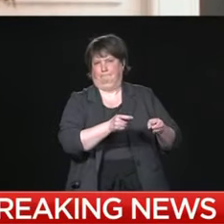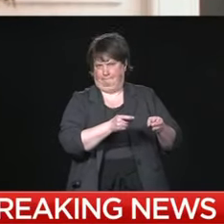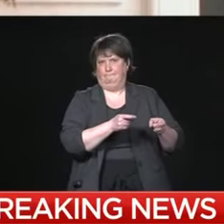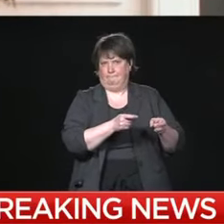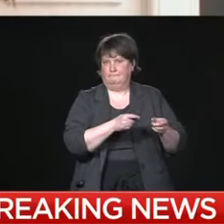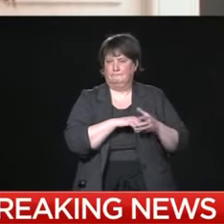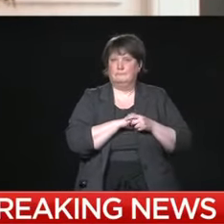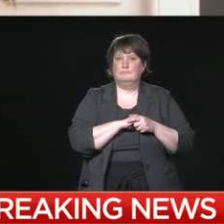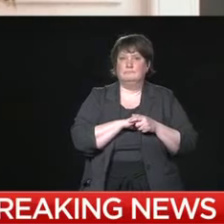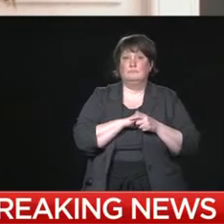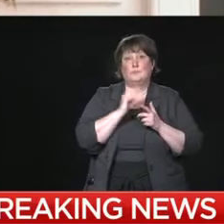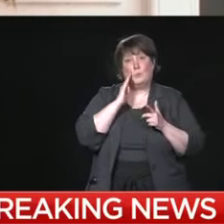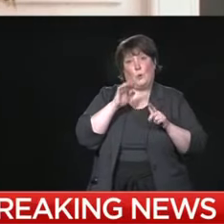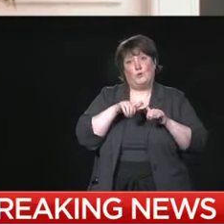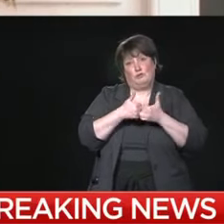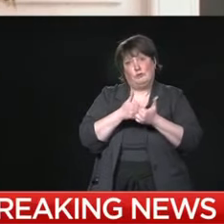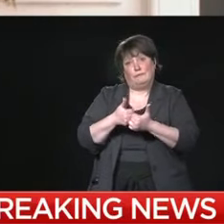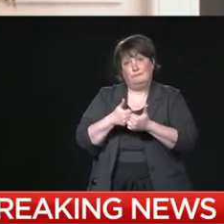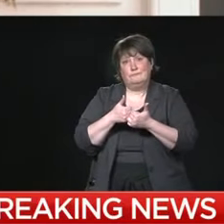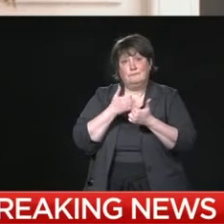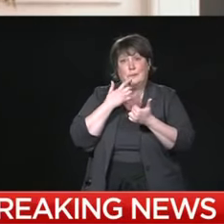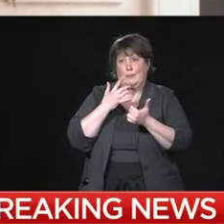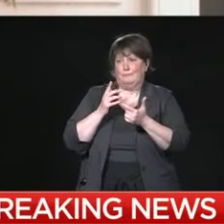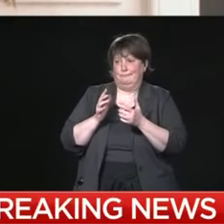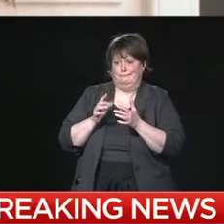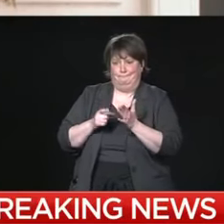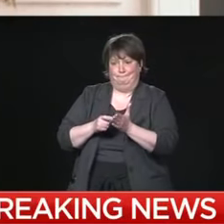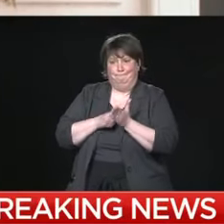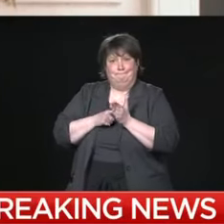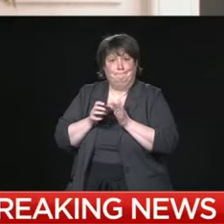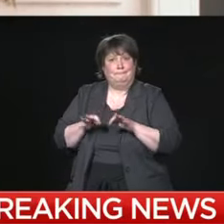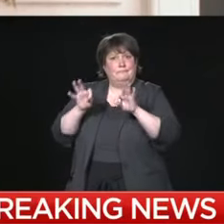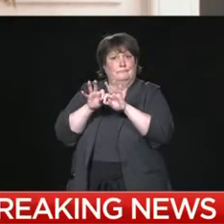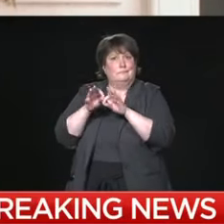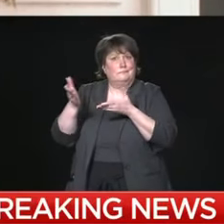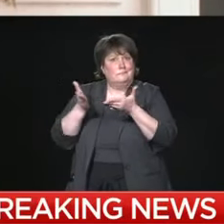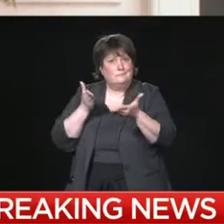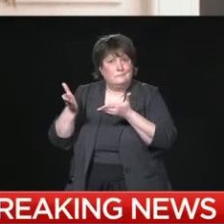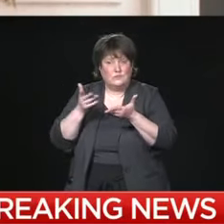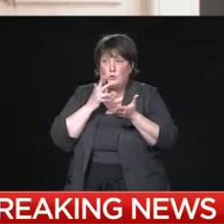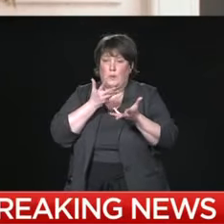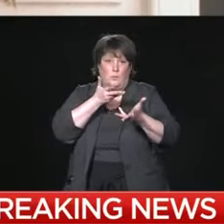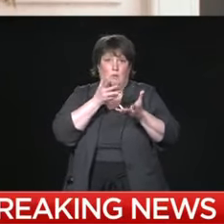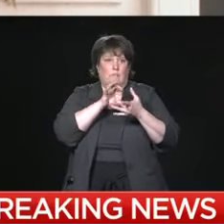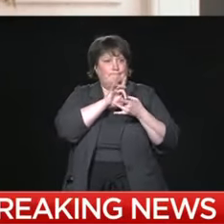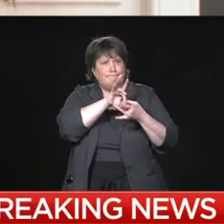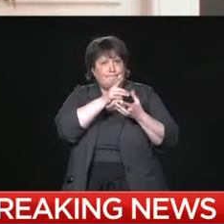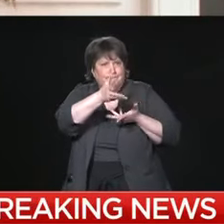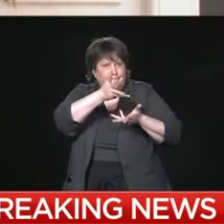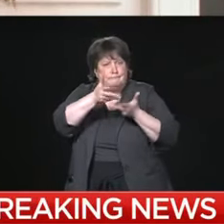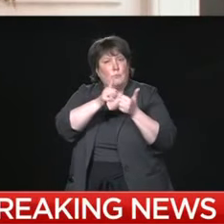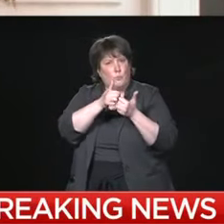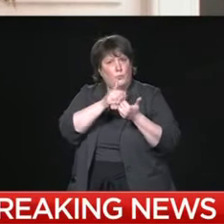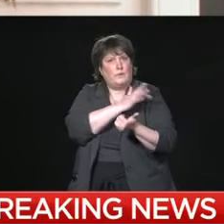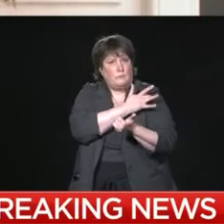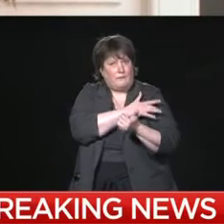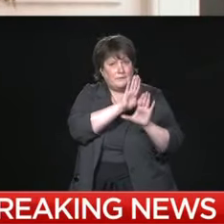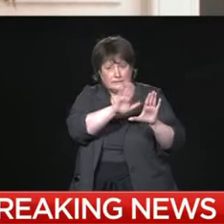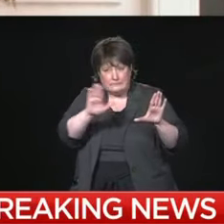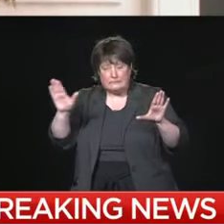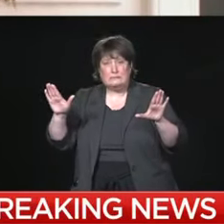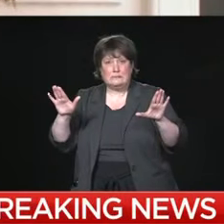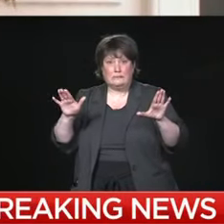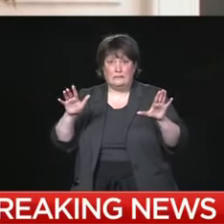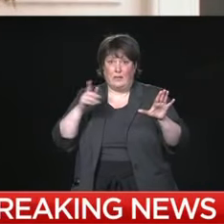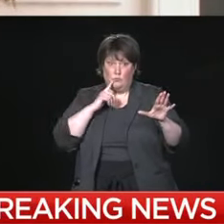are going to be challenges around certain essential services, and we're going to work with provinces, and we're going to encourage people